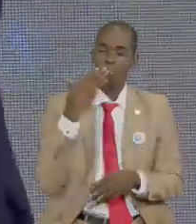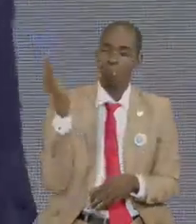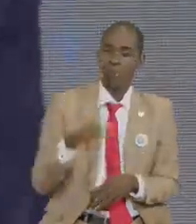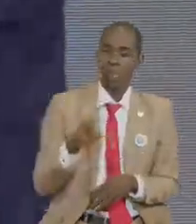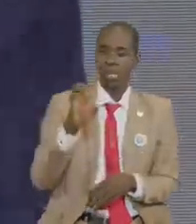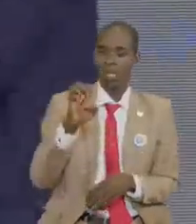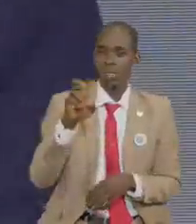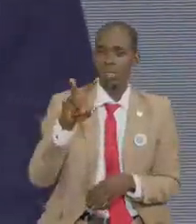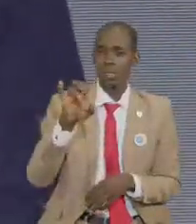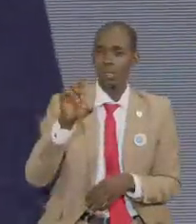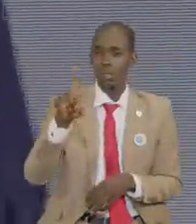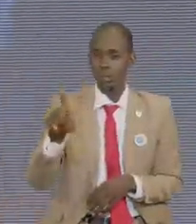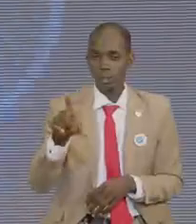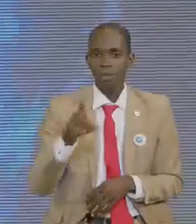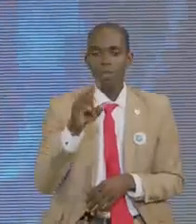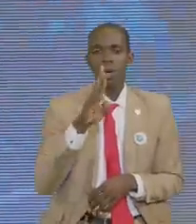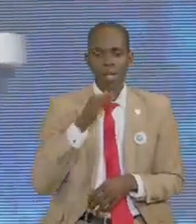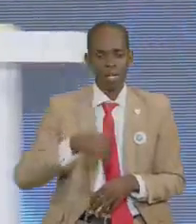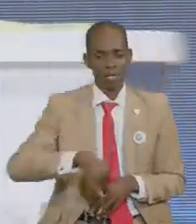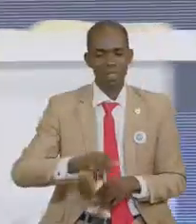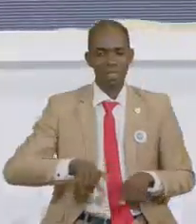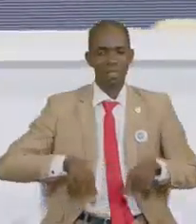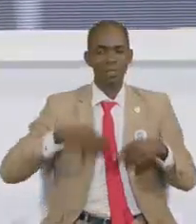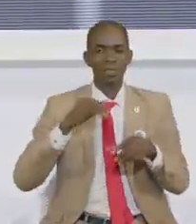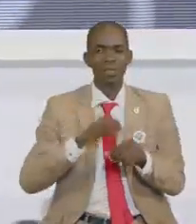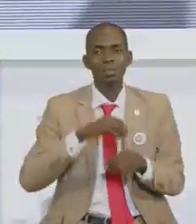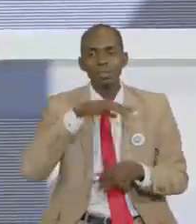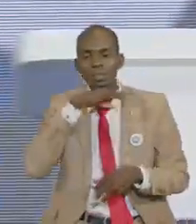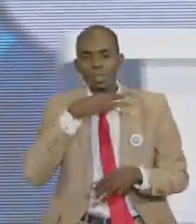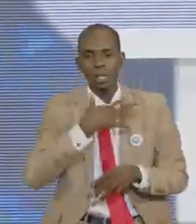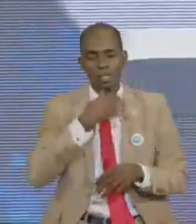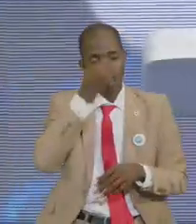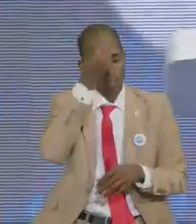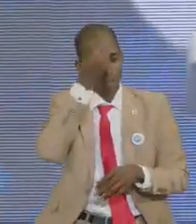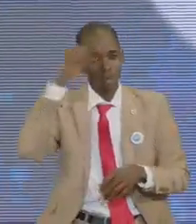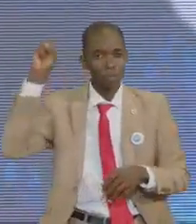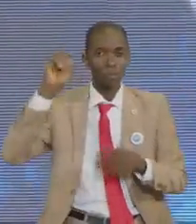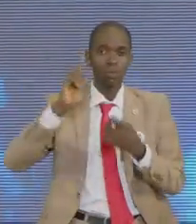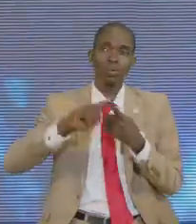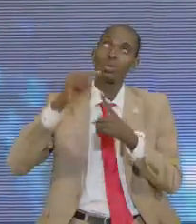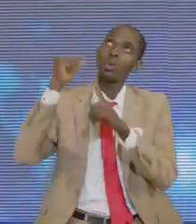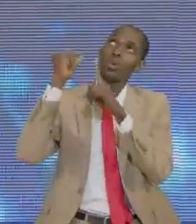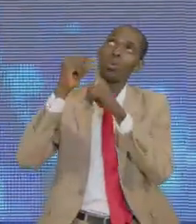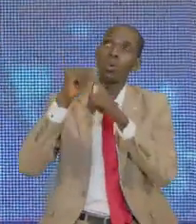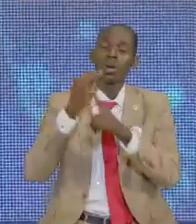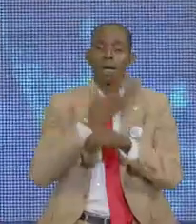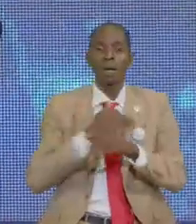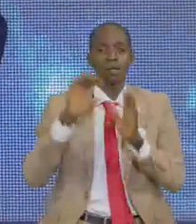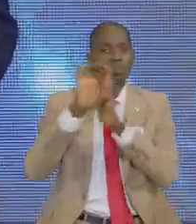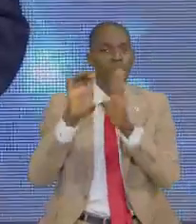You're still living in defiance and disobedience to the word and the commandments of